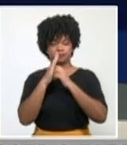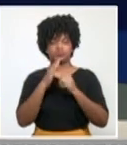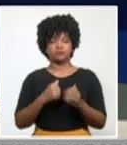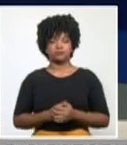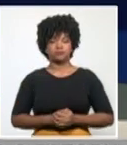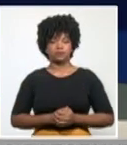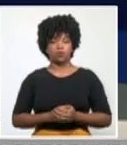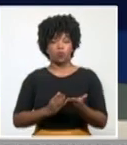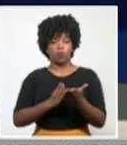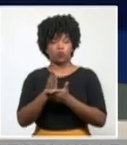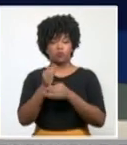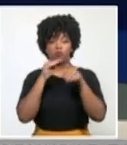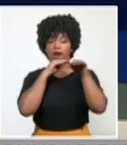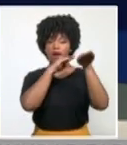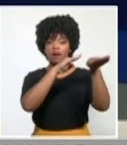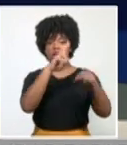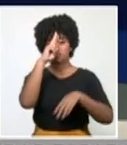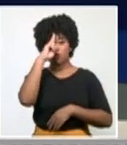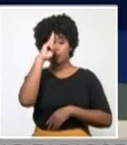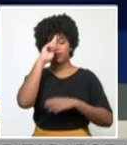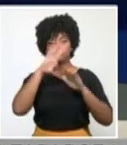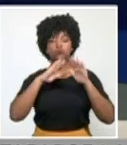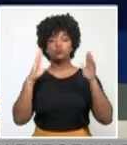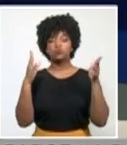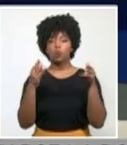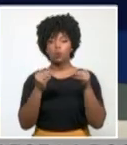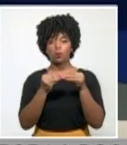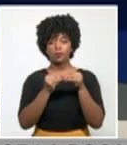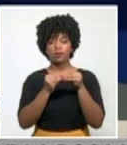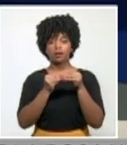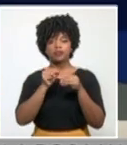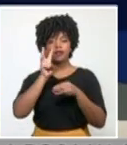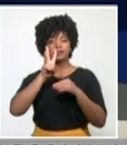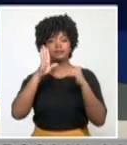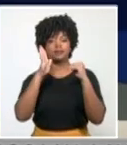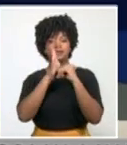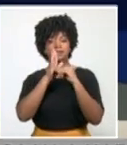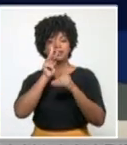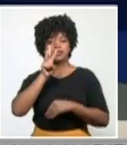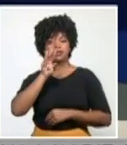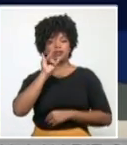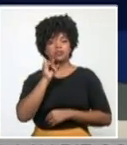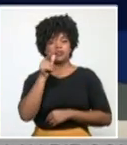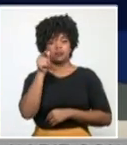patients have been admitted to hospitals. 27 are under surveillance,